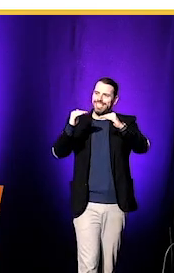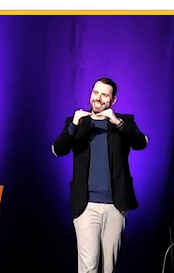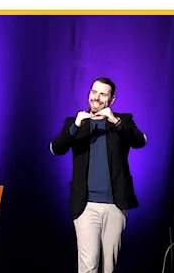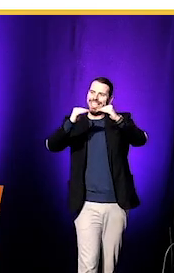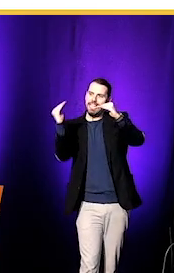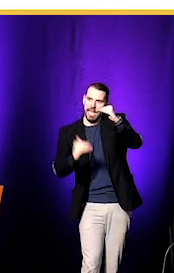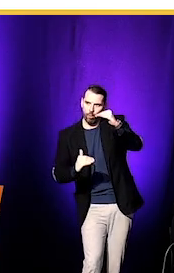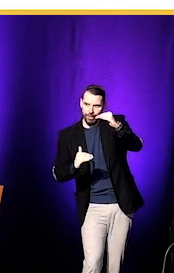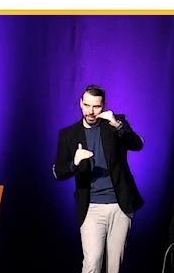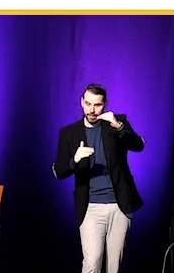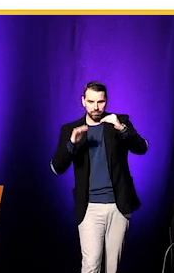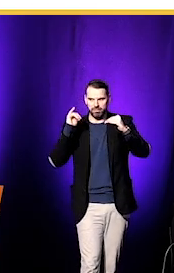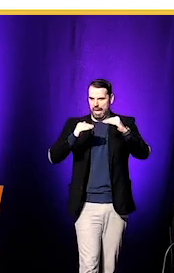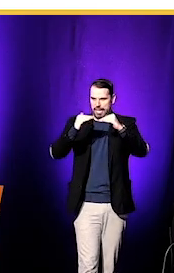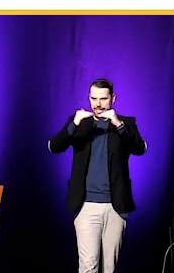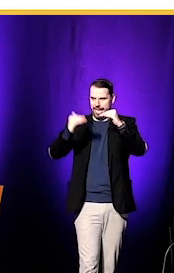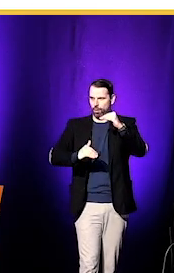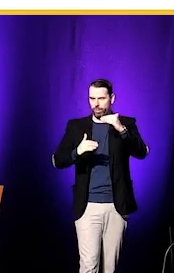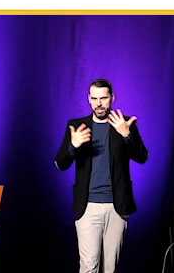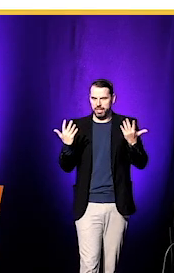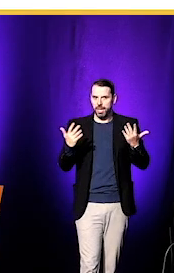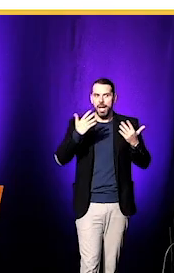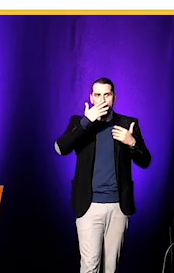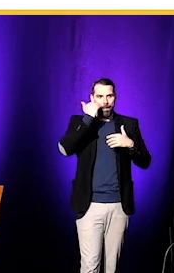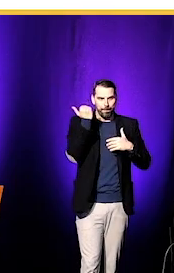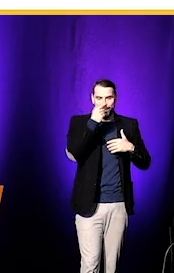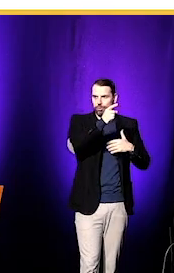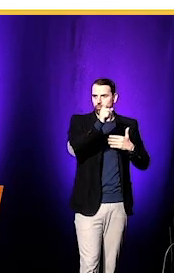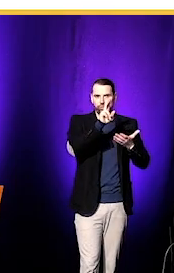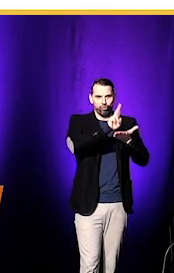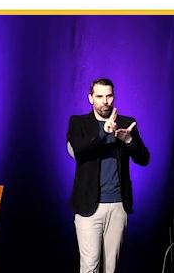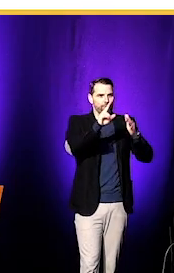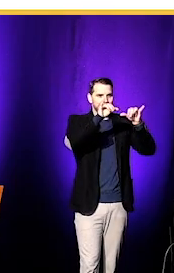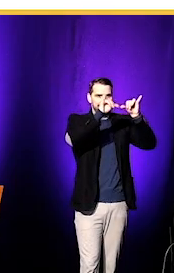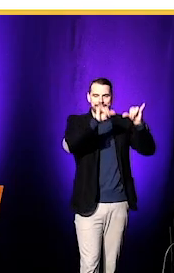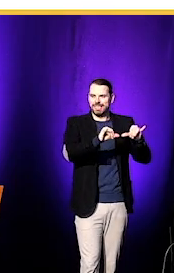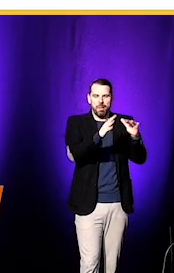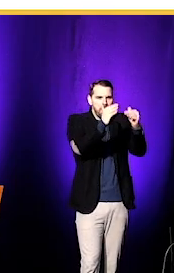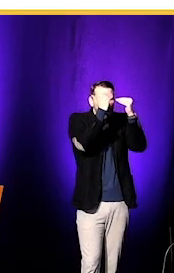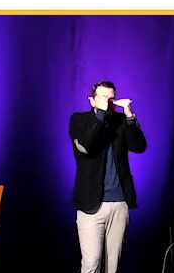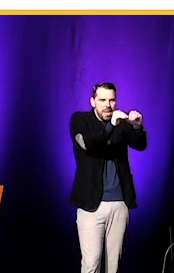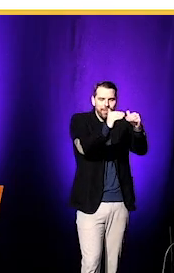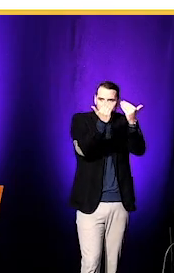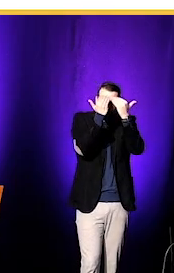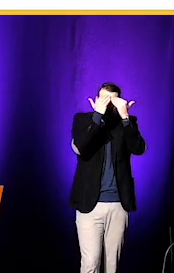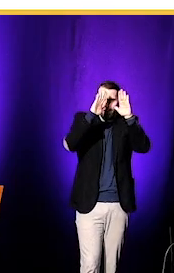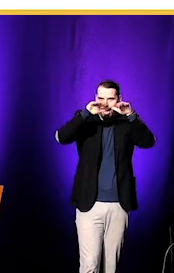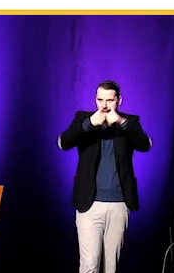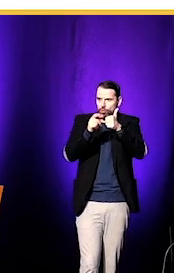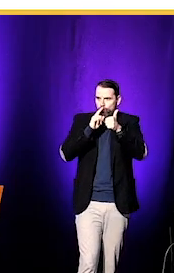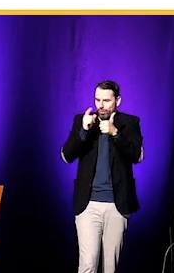is exacerbated by narrow and deficit notions of youth learning, their cultural practices and